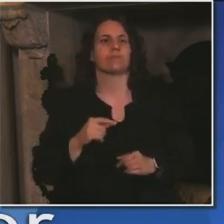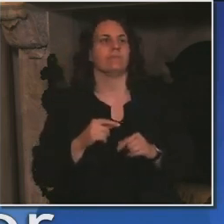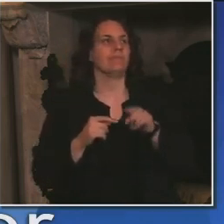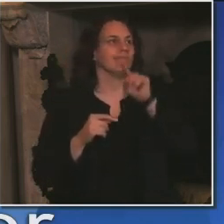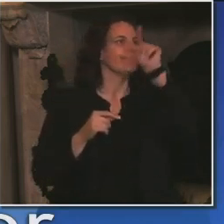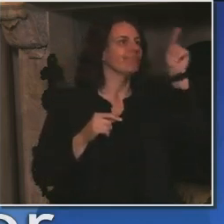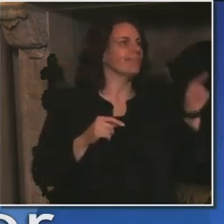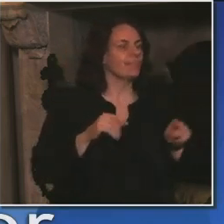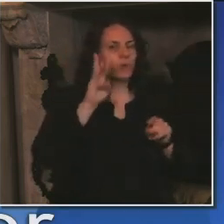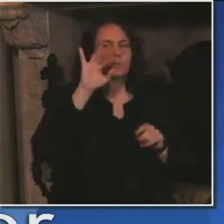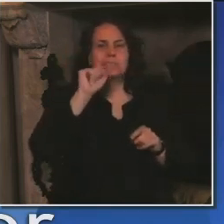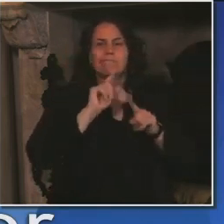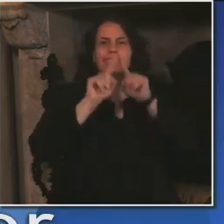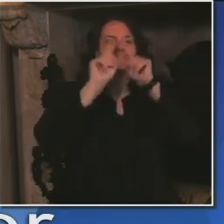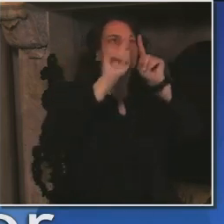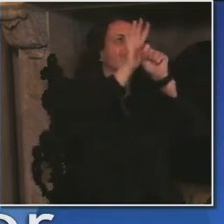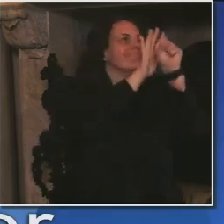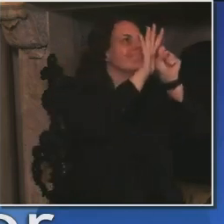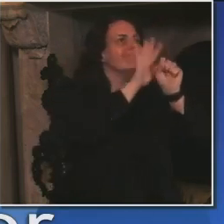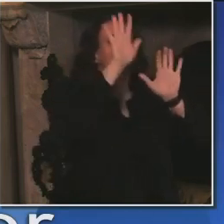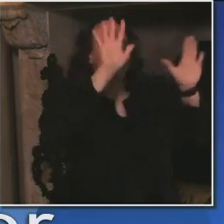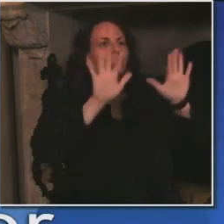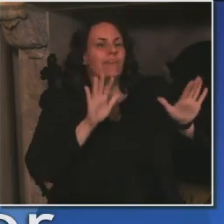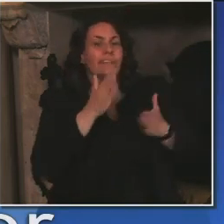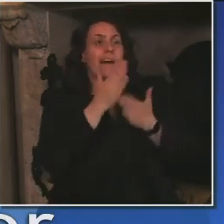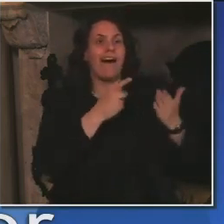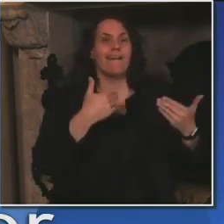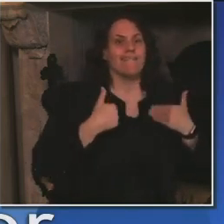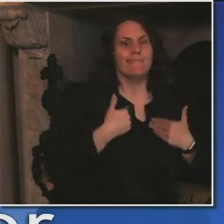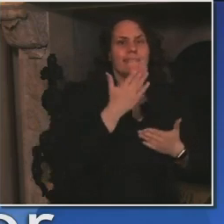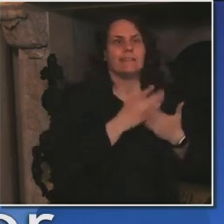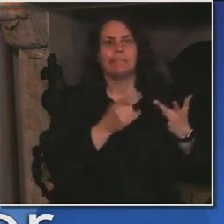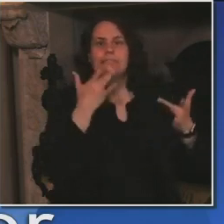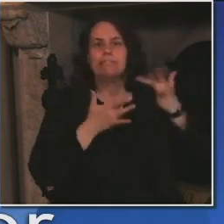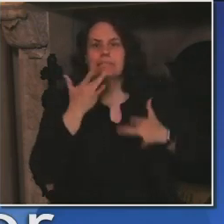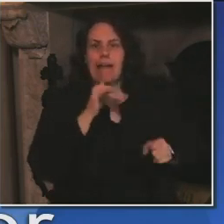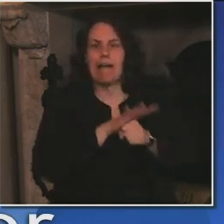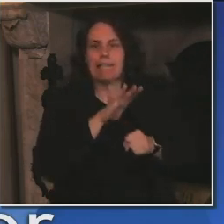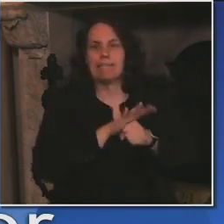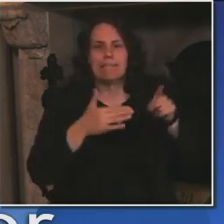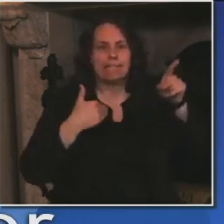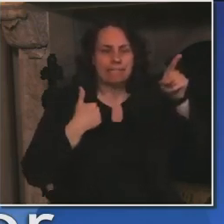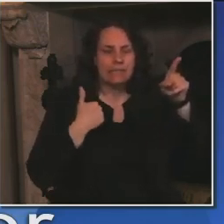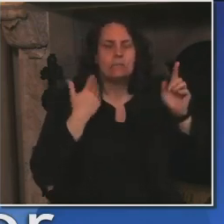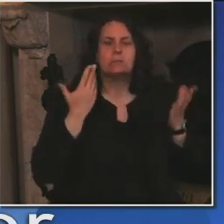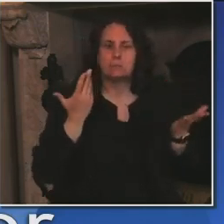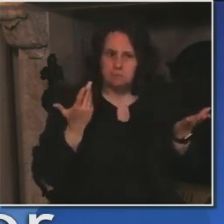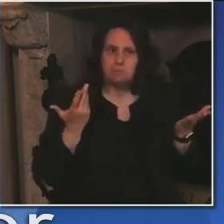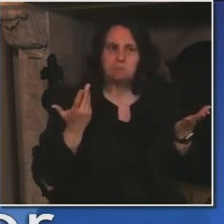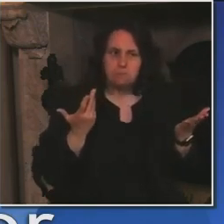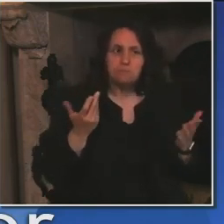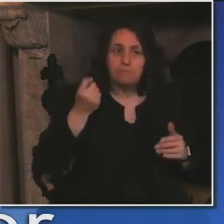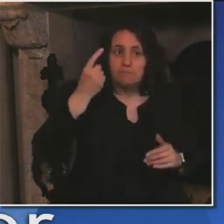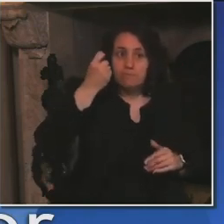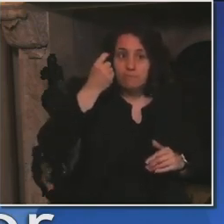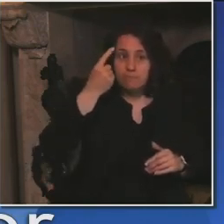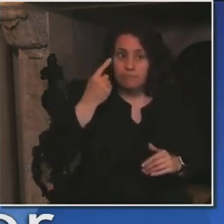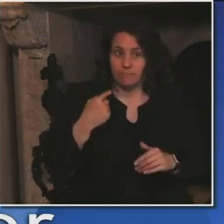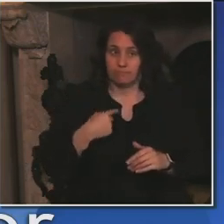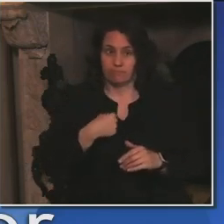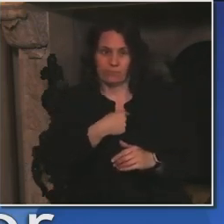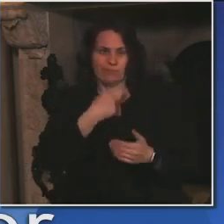week during a briefing with MMAC to potentially opening certain regions of the state before others if